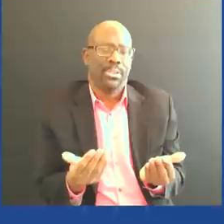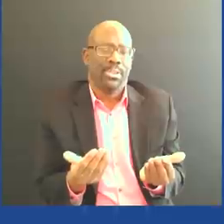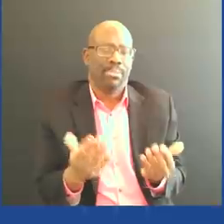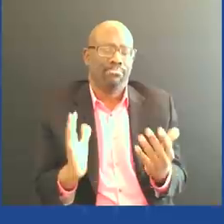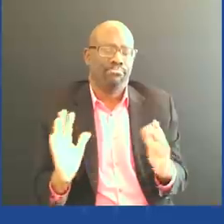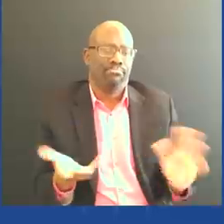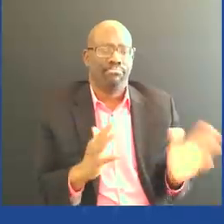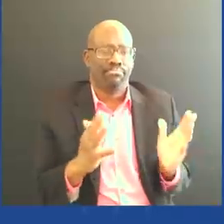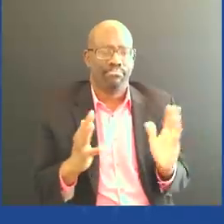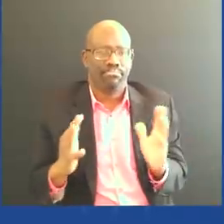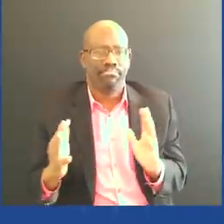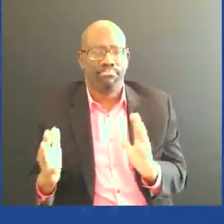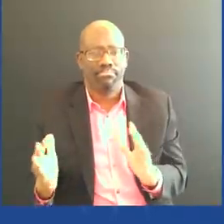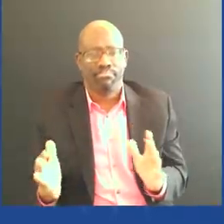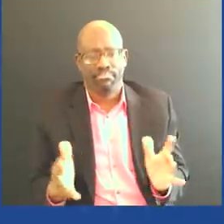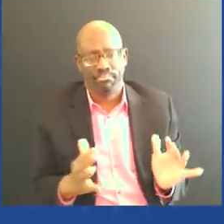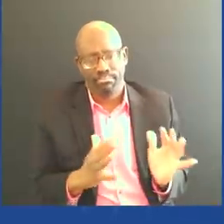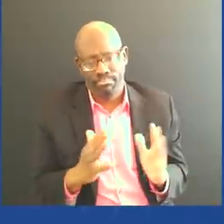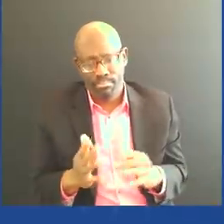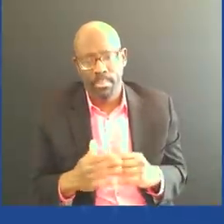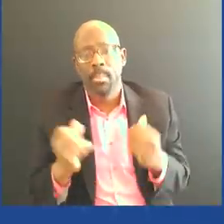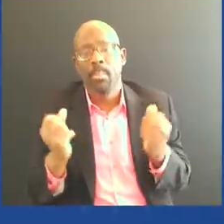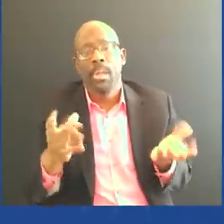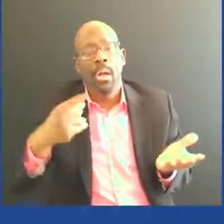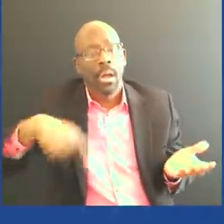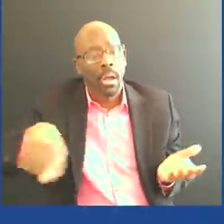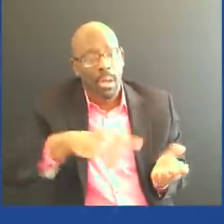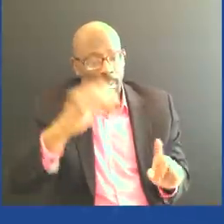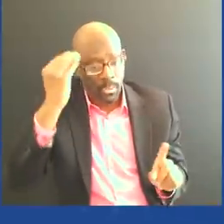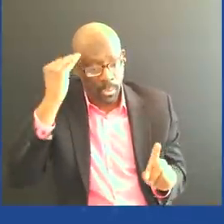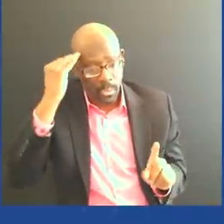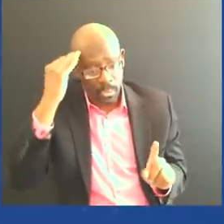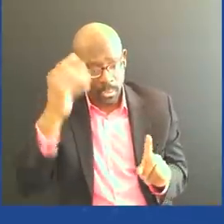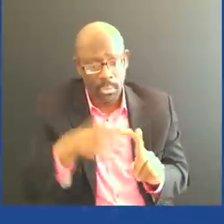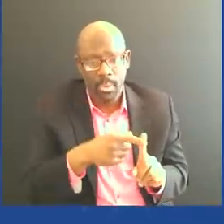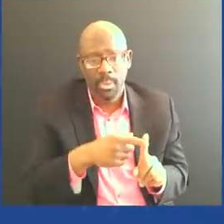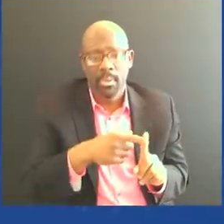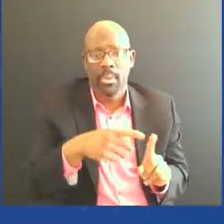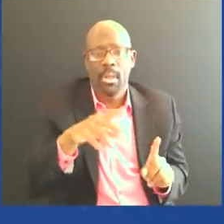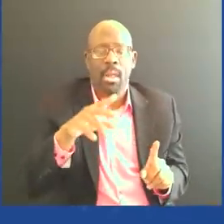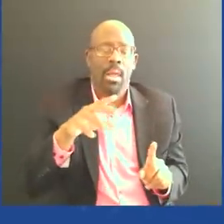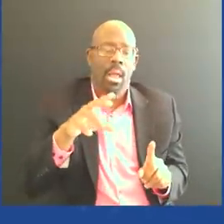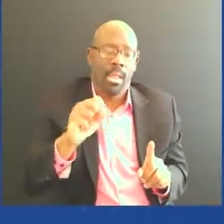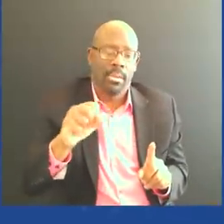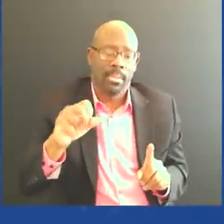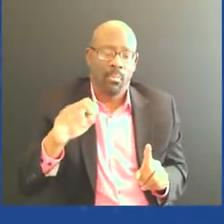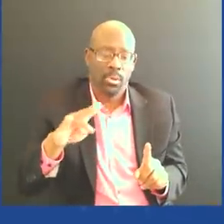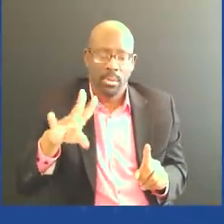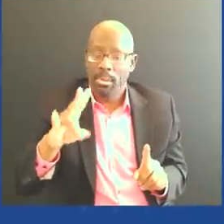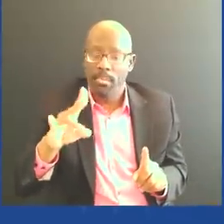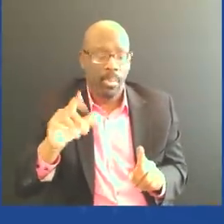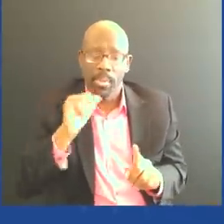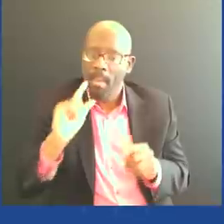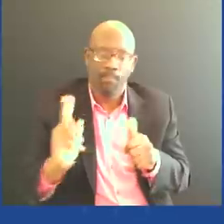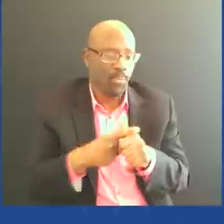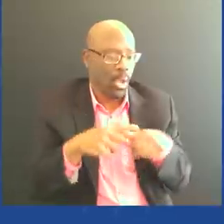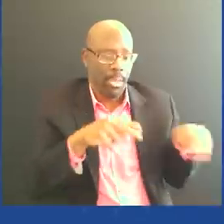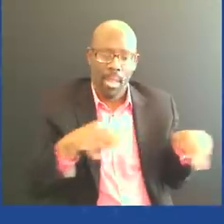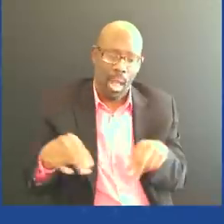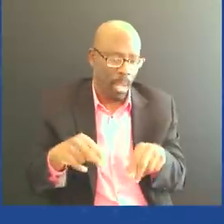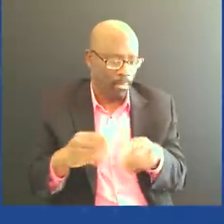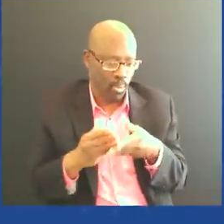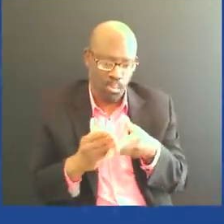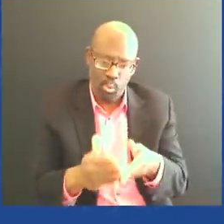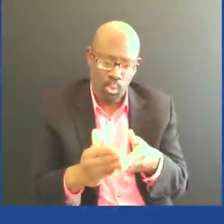As many of you may know, SSN 791 is not the first Navy vessel to bear the name Delaware. The first